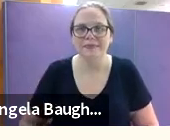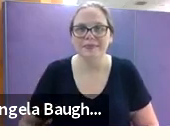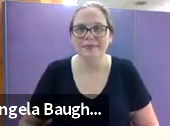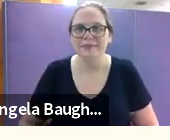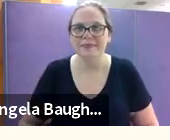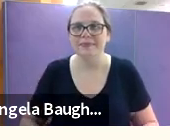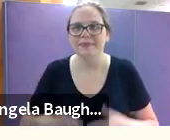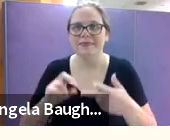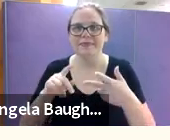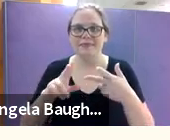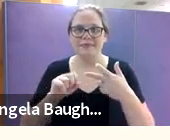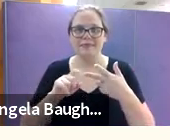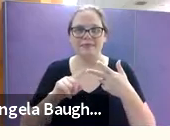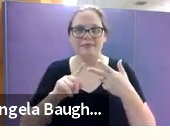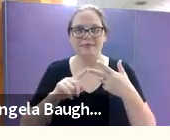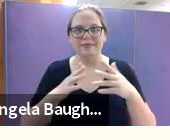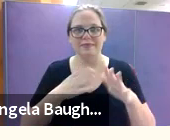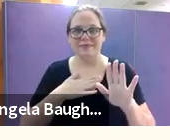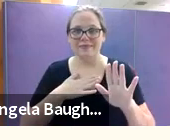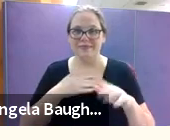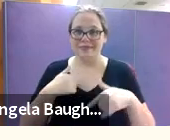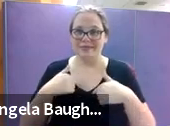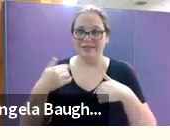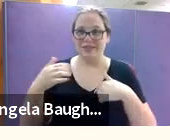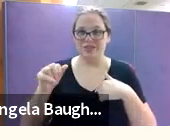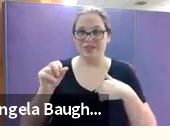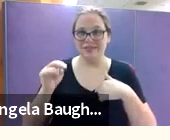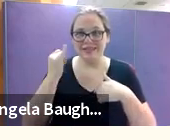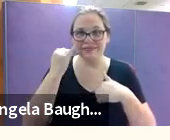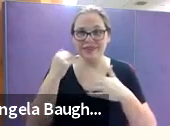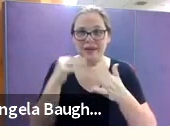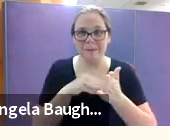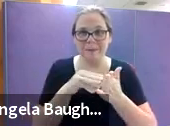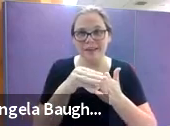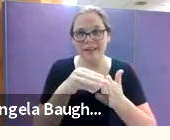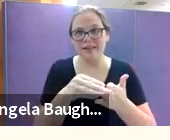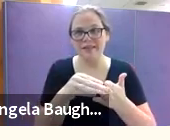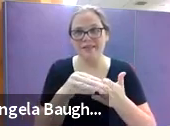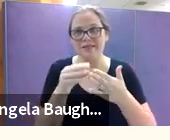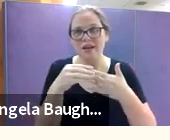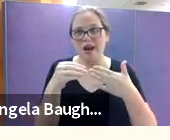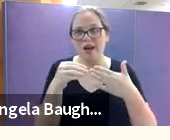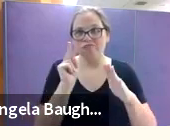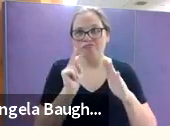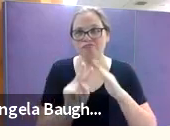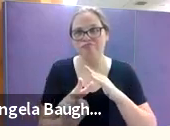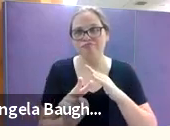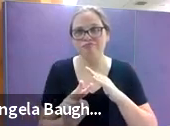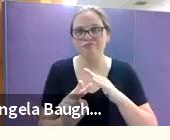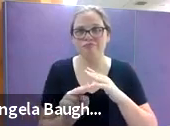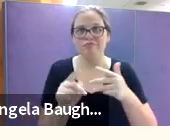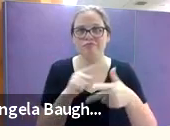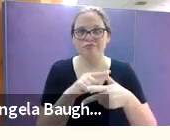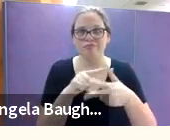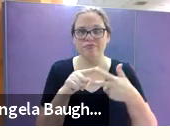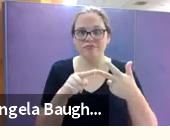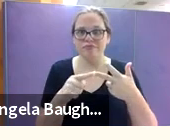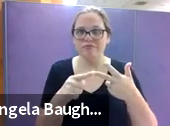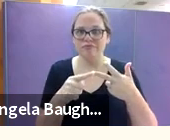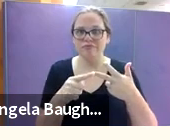This is Jason. It's my opinion that if we have $1 million projected, or probably more, you let the 3 vendors get on